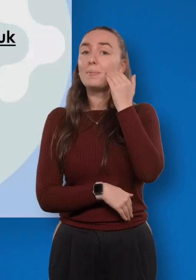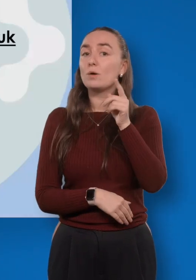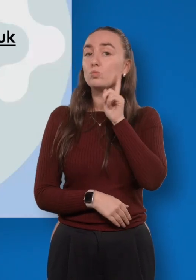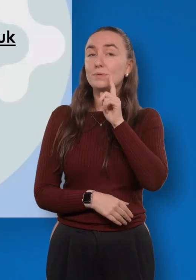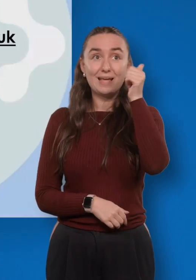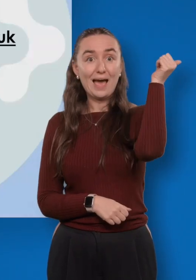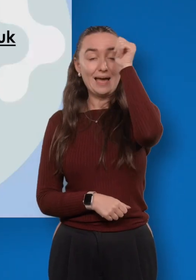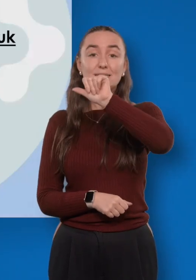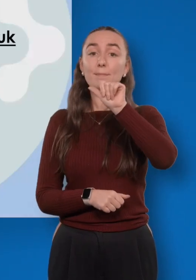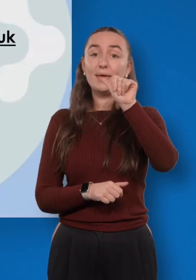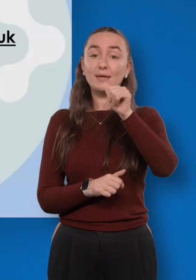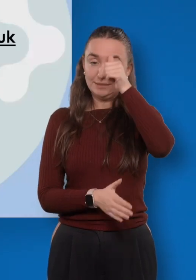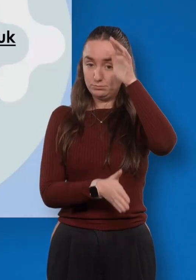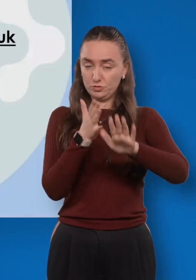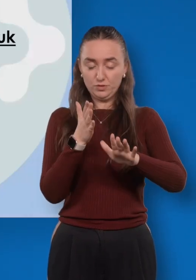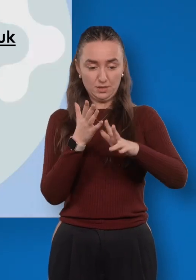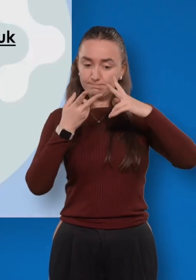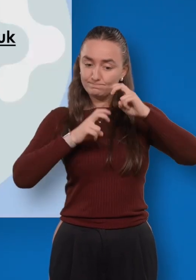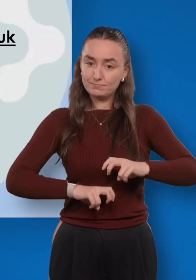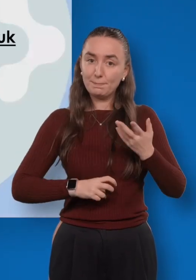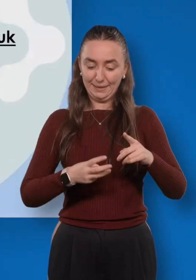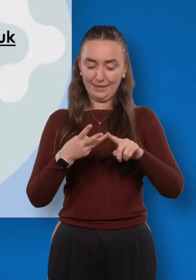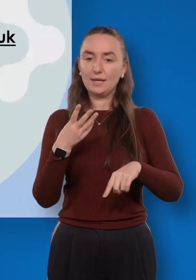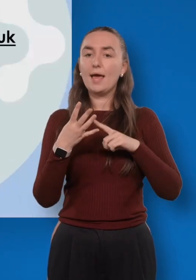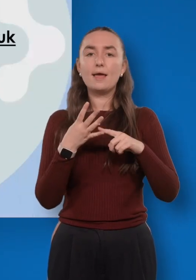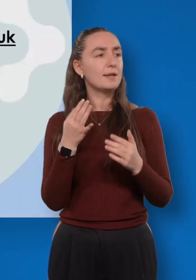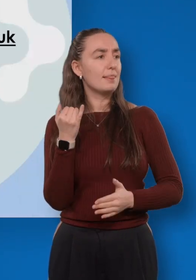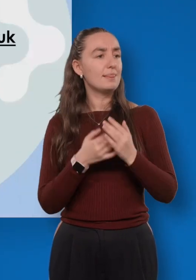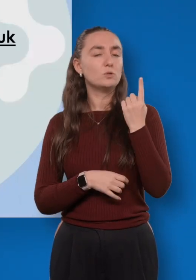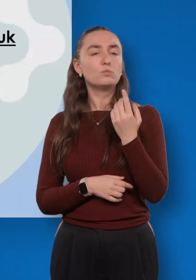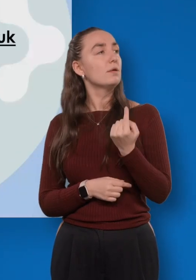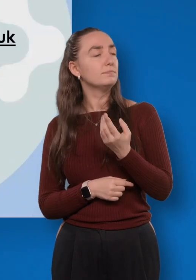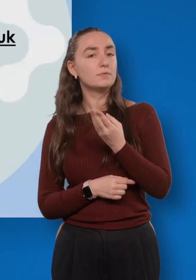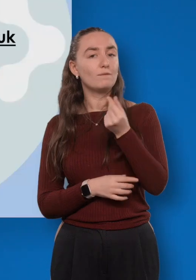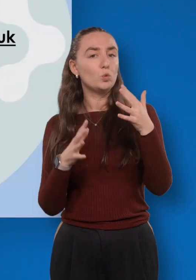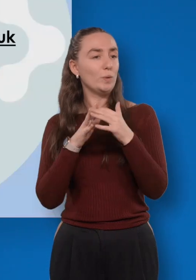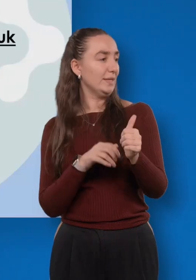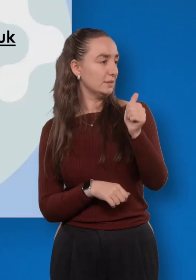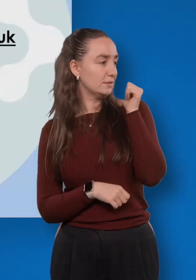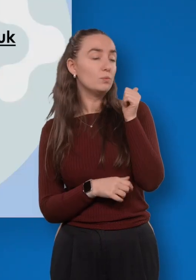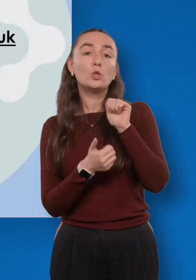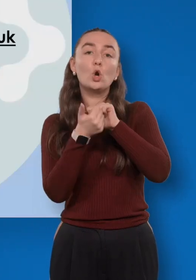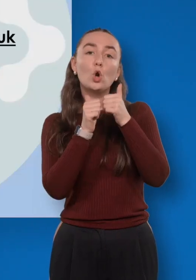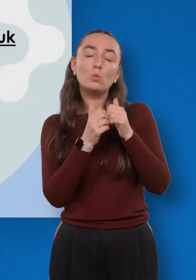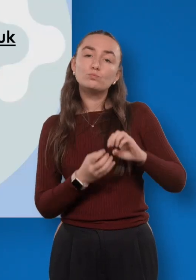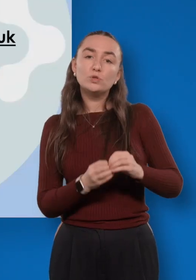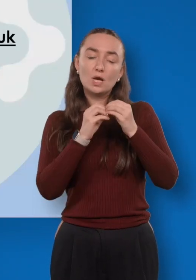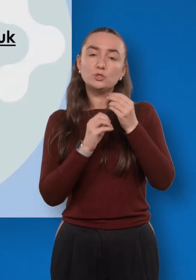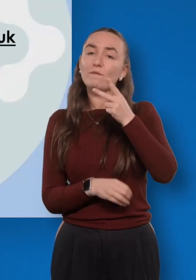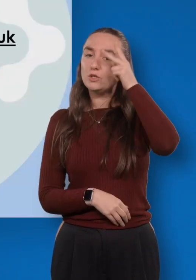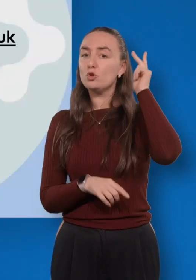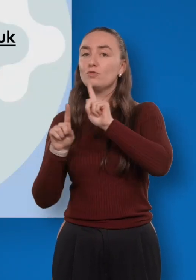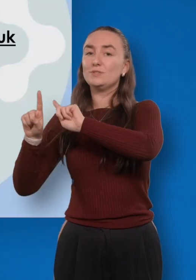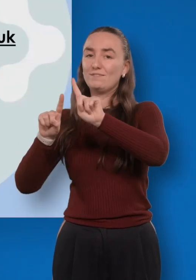experience. And the last one was a couple of weeks ago, was the co-production in the context of